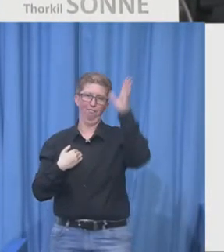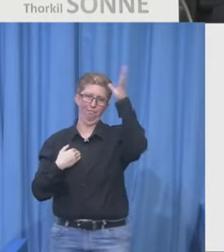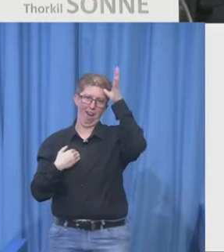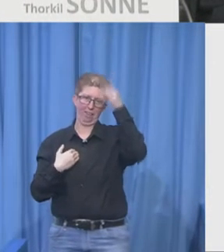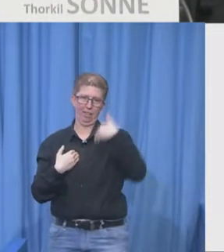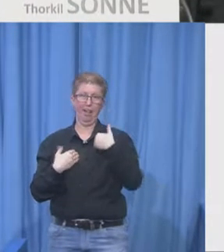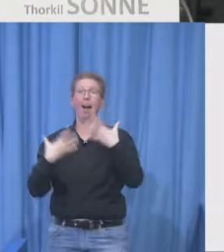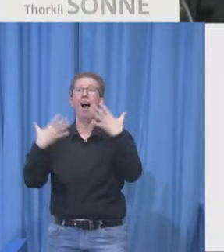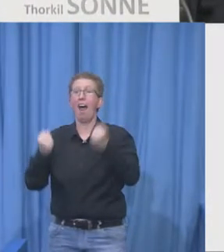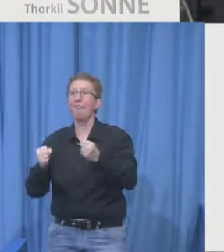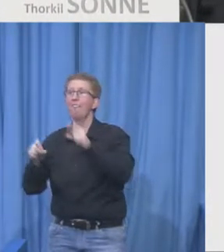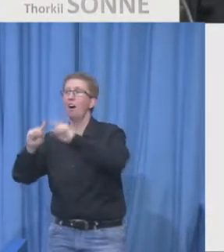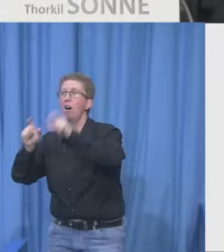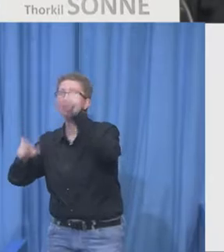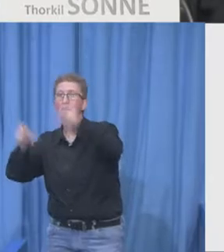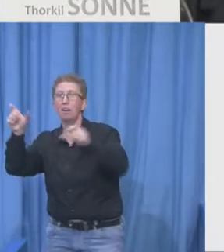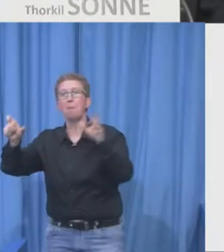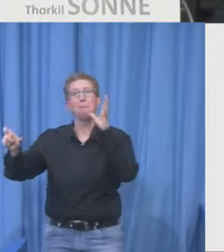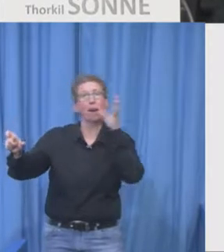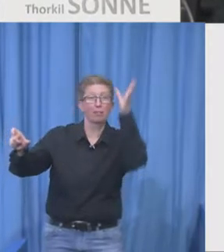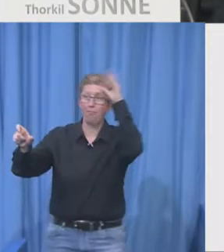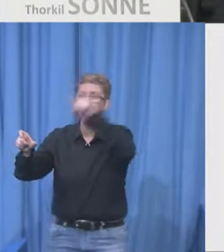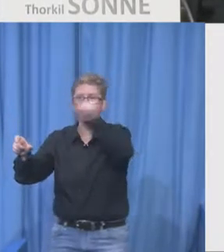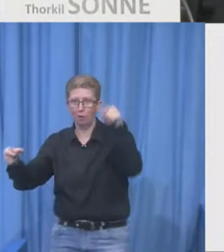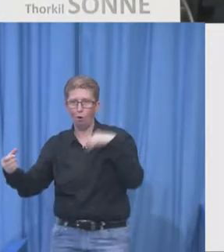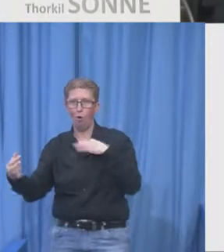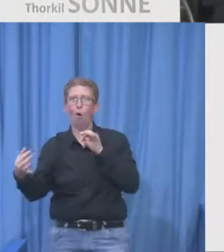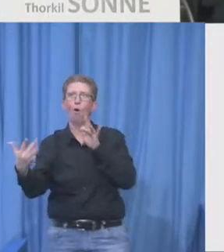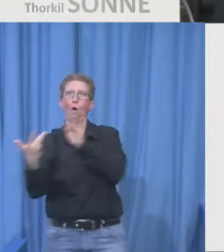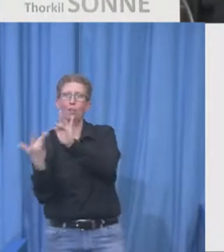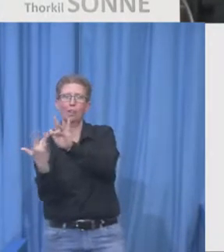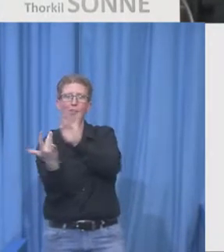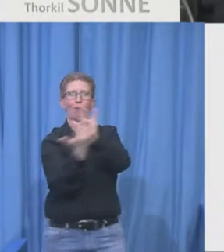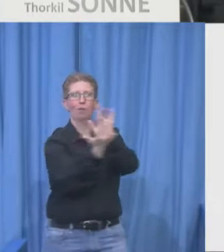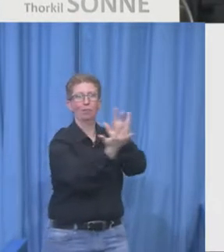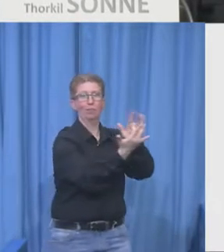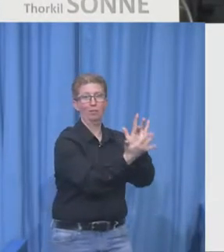be patient, we'll find a way.